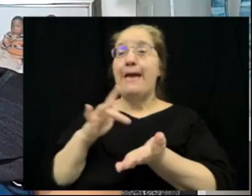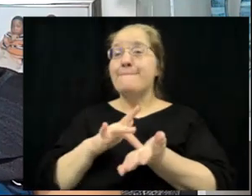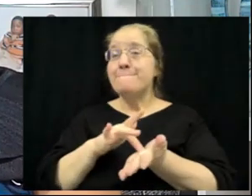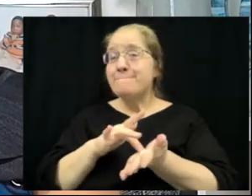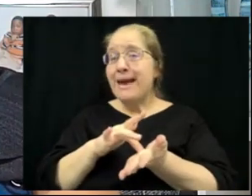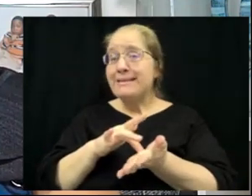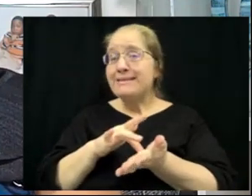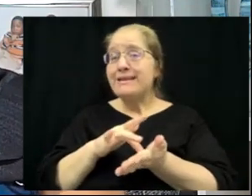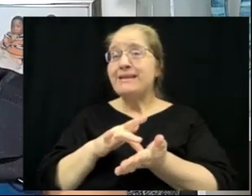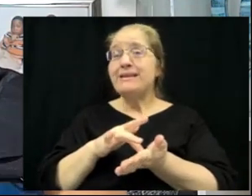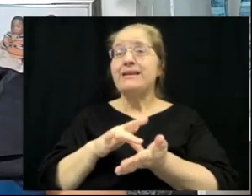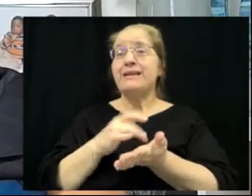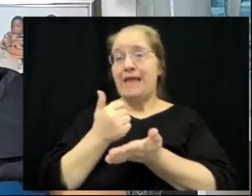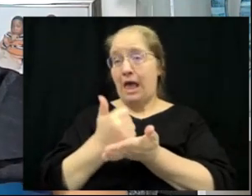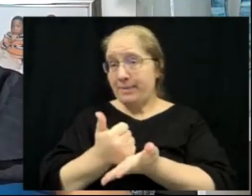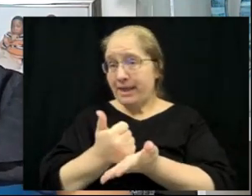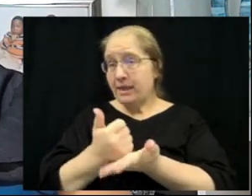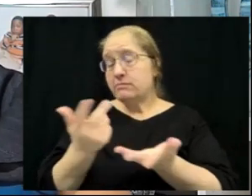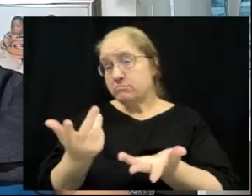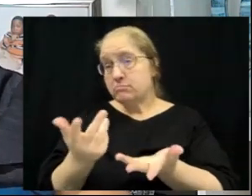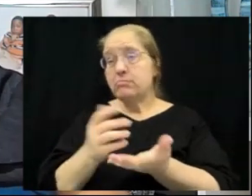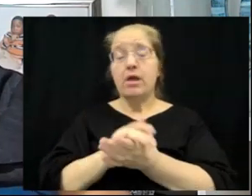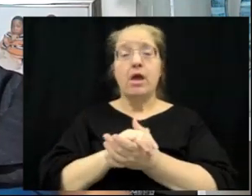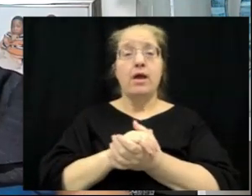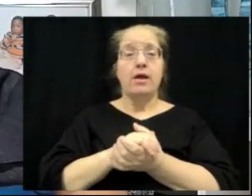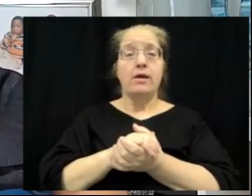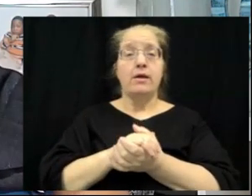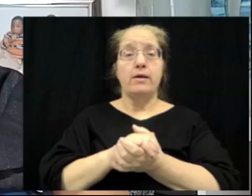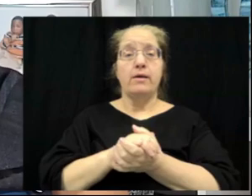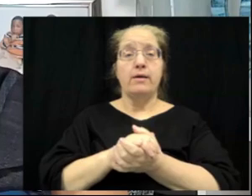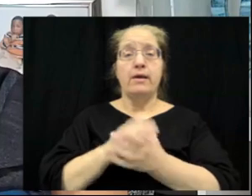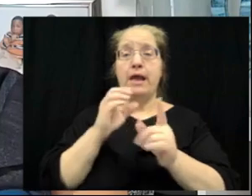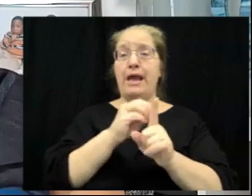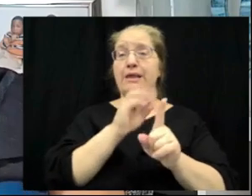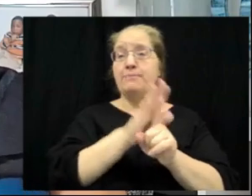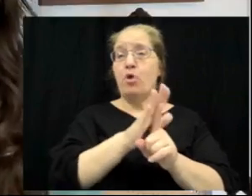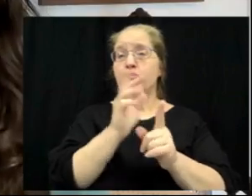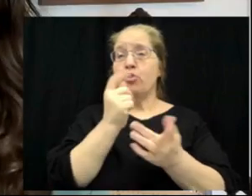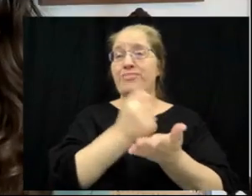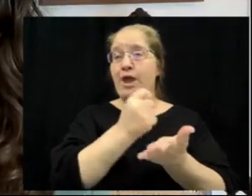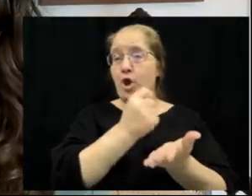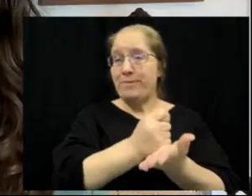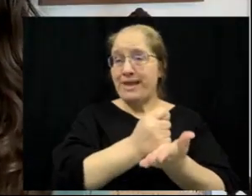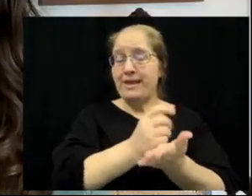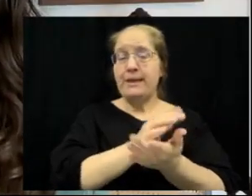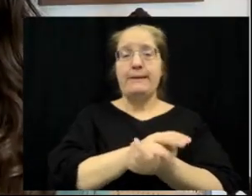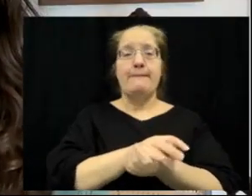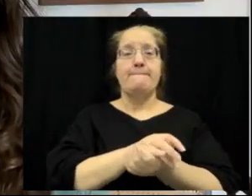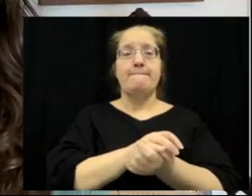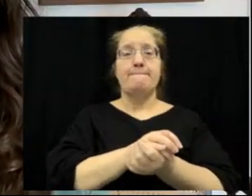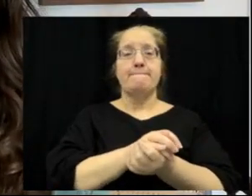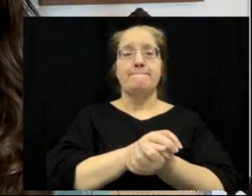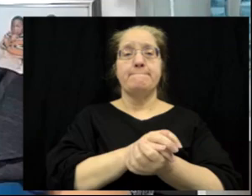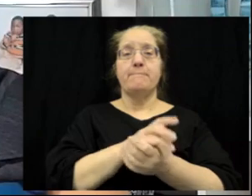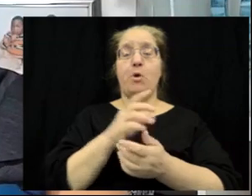medicine is supporting this child. What you call exposure therapy. But when